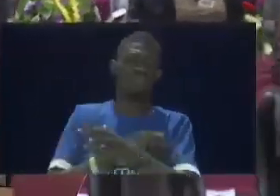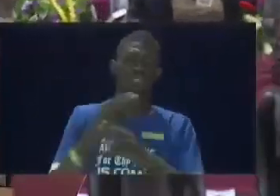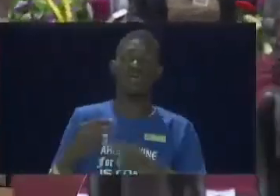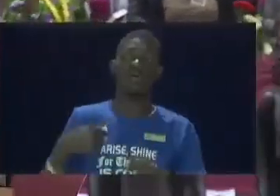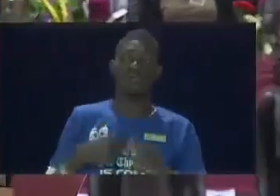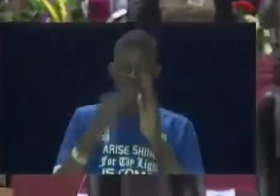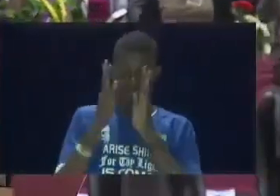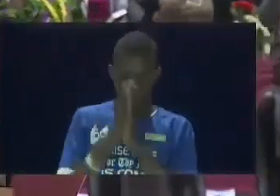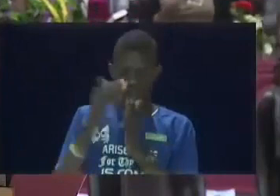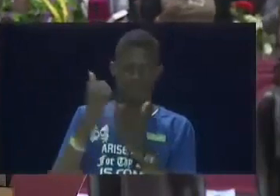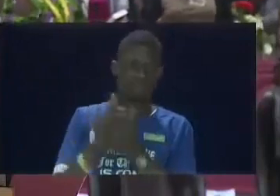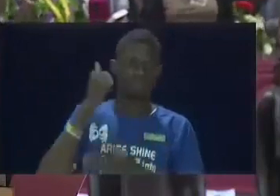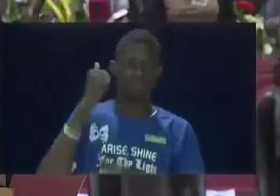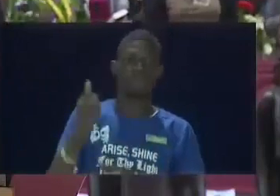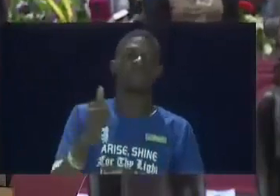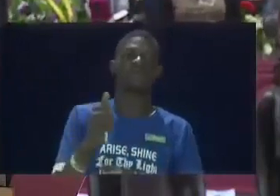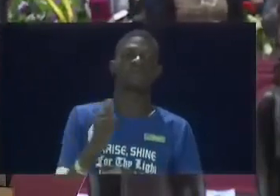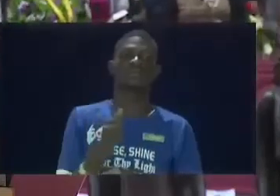we pray.